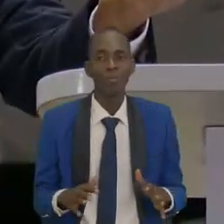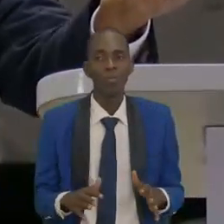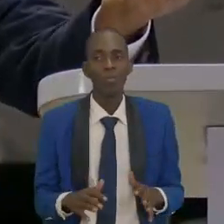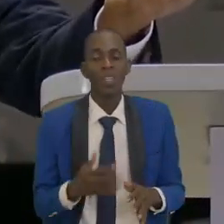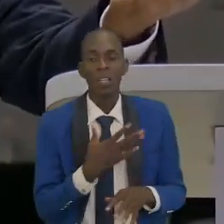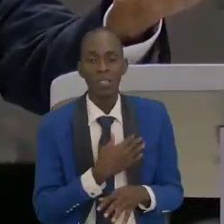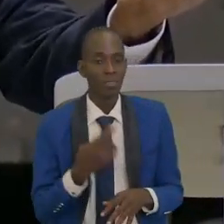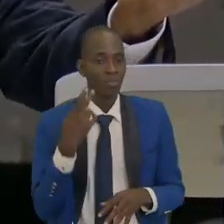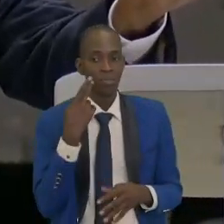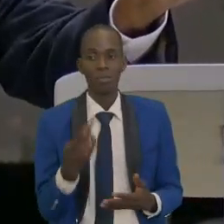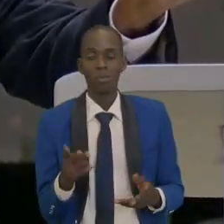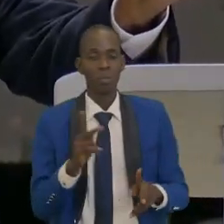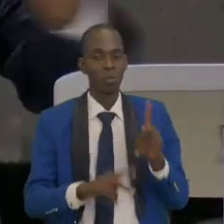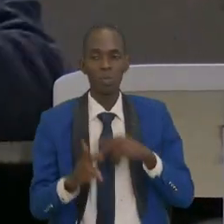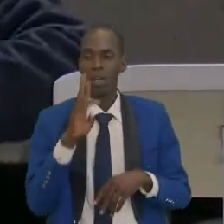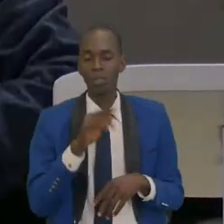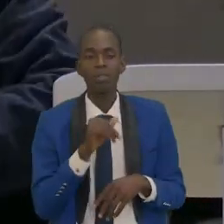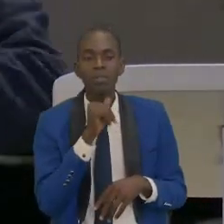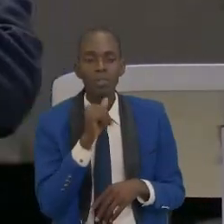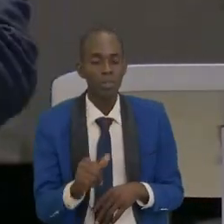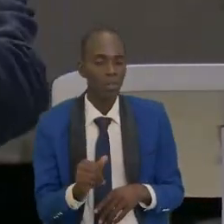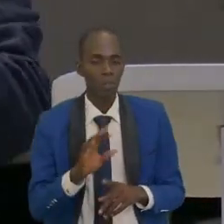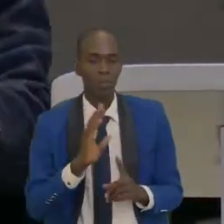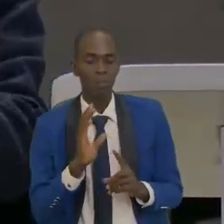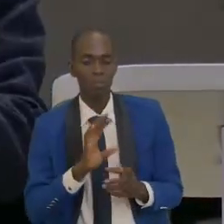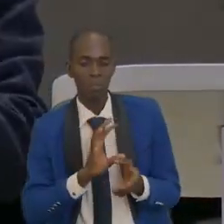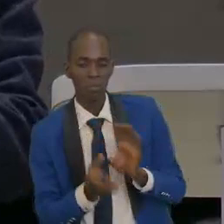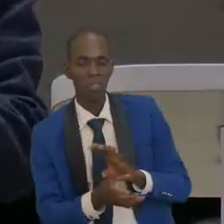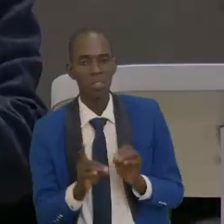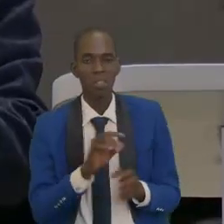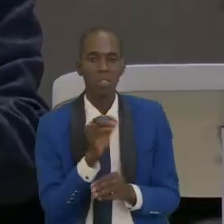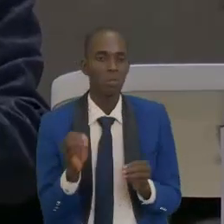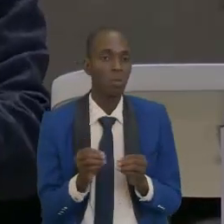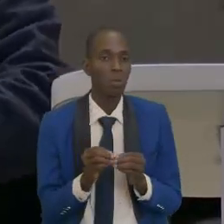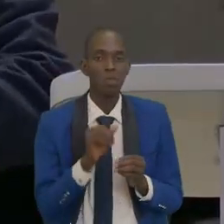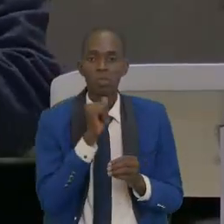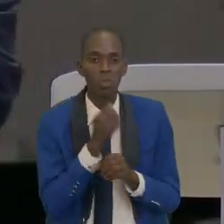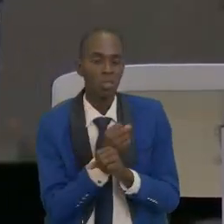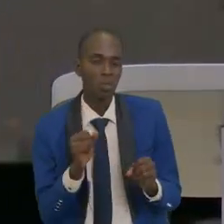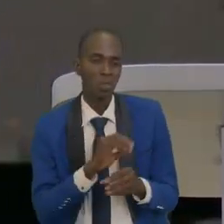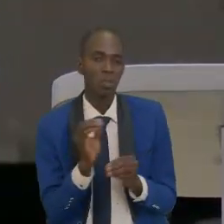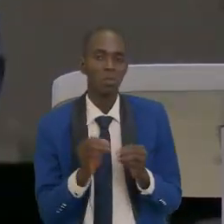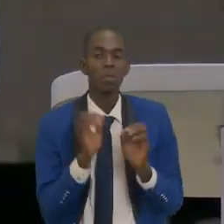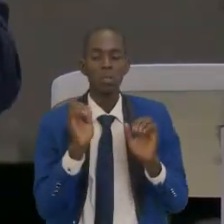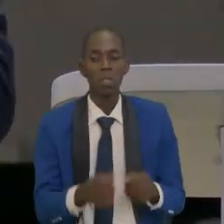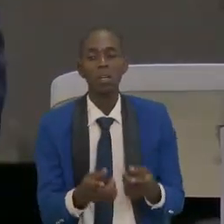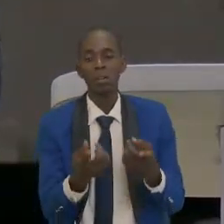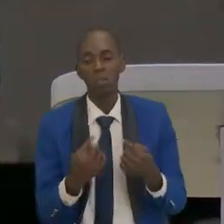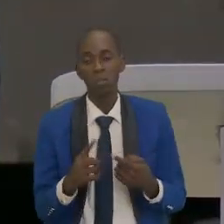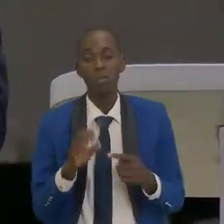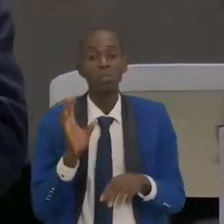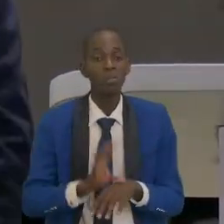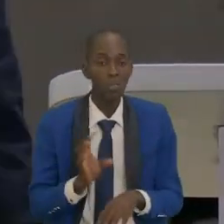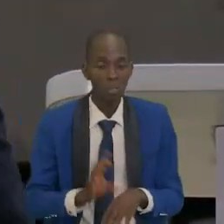anymore they can come to any meeting the lines don't change